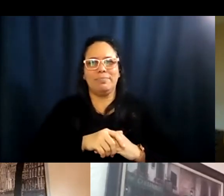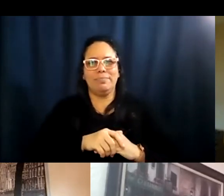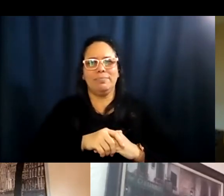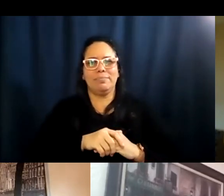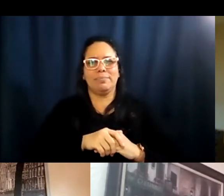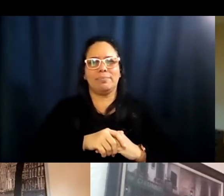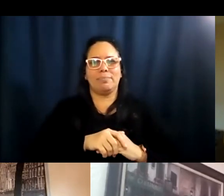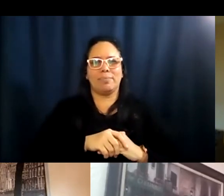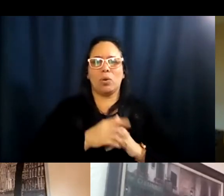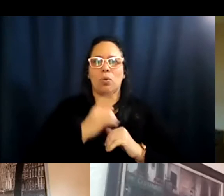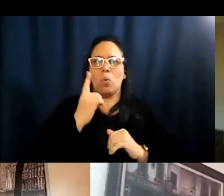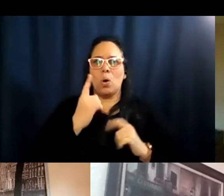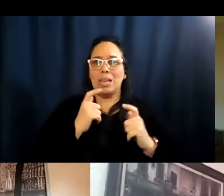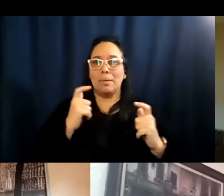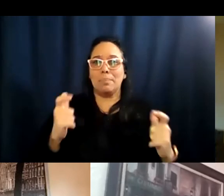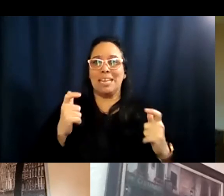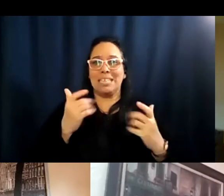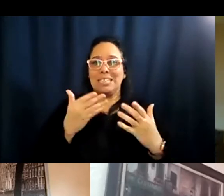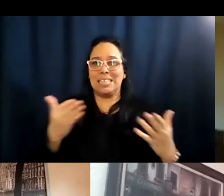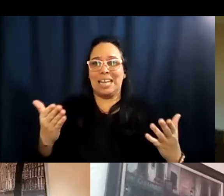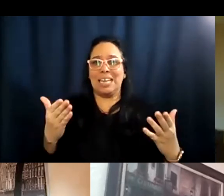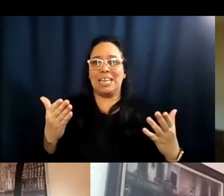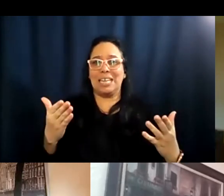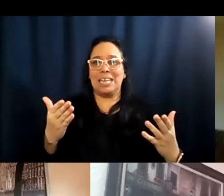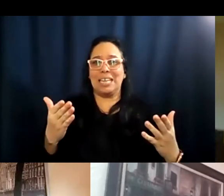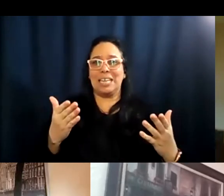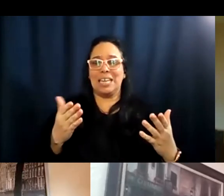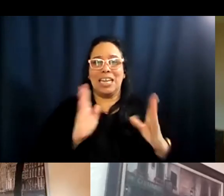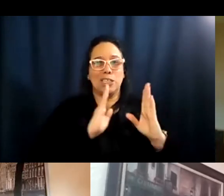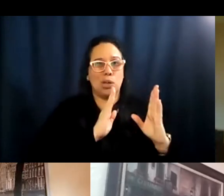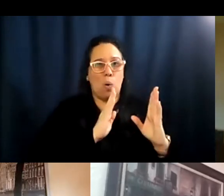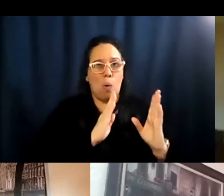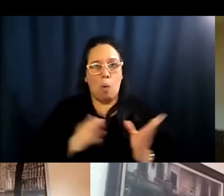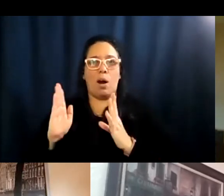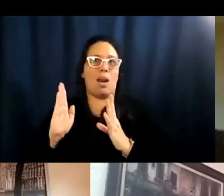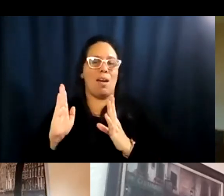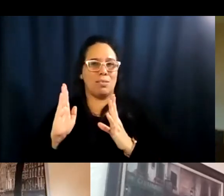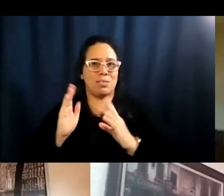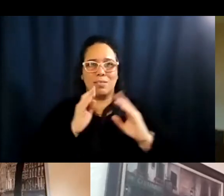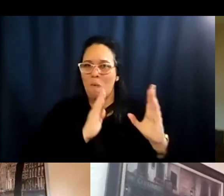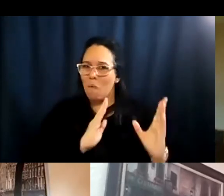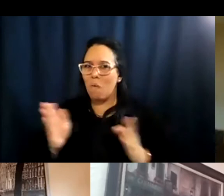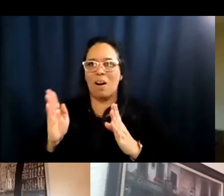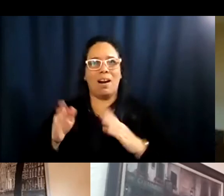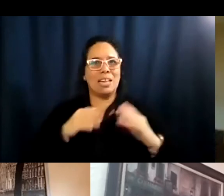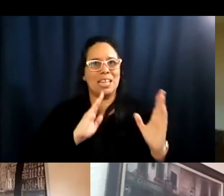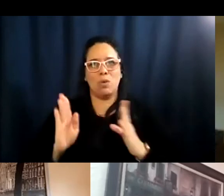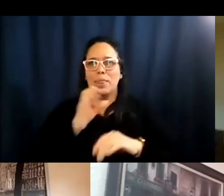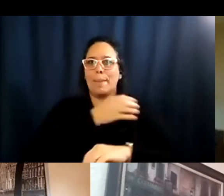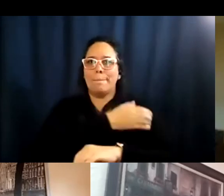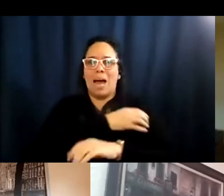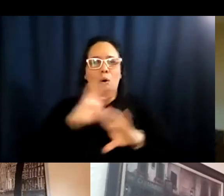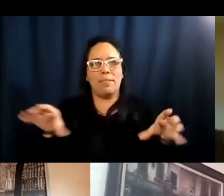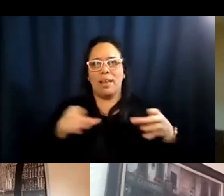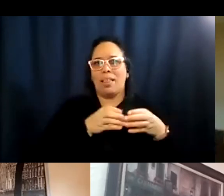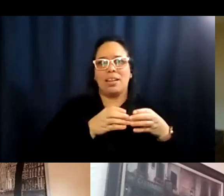of the biggest things that we can do, is organize. The power of the collective, as you said, if 10%